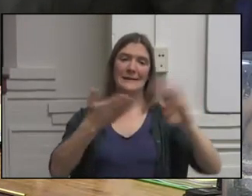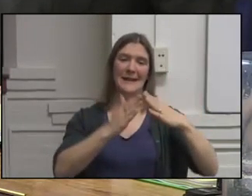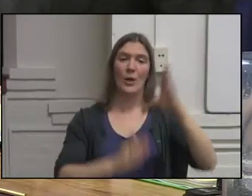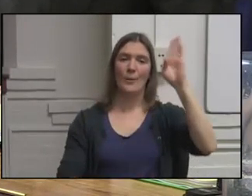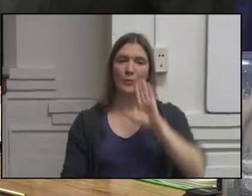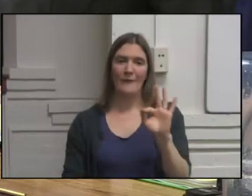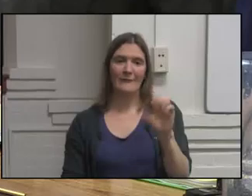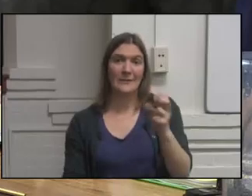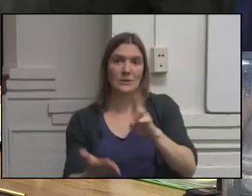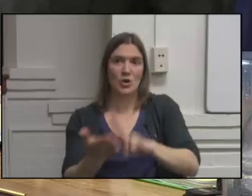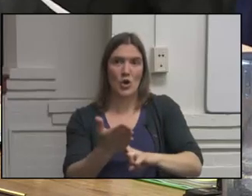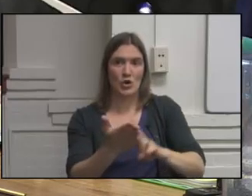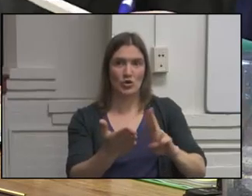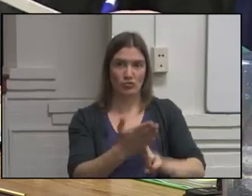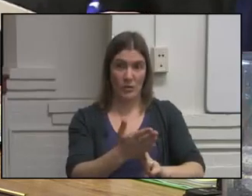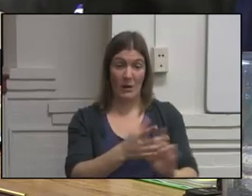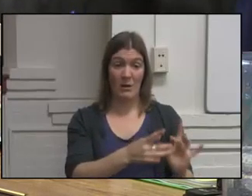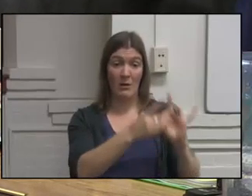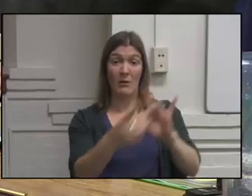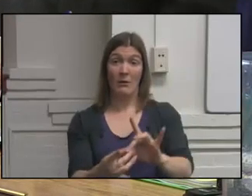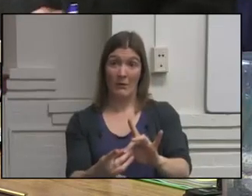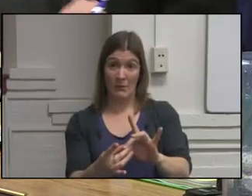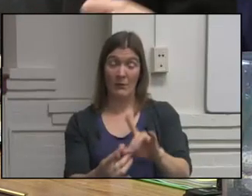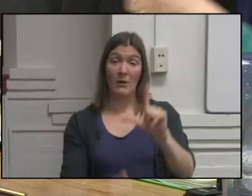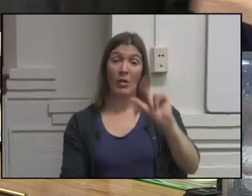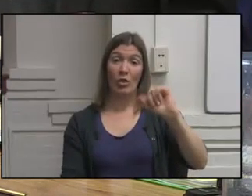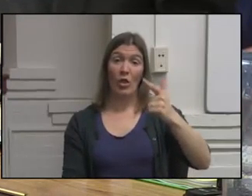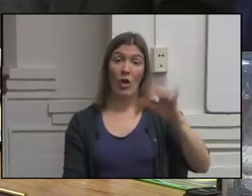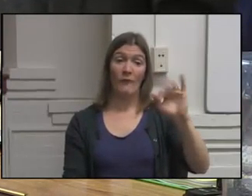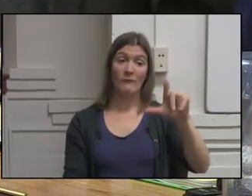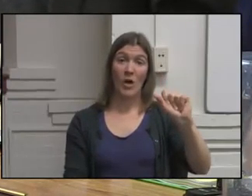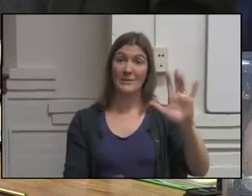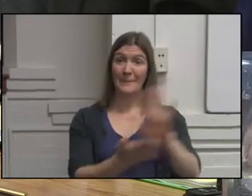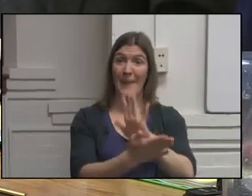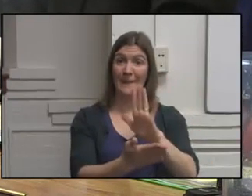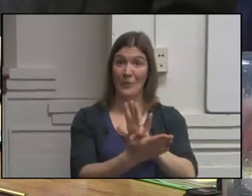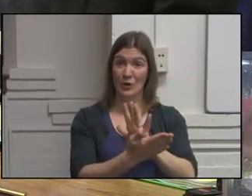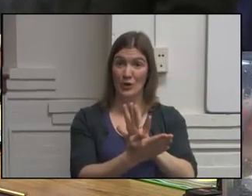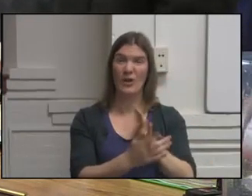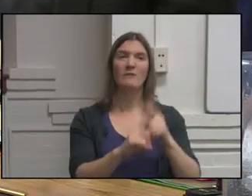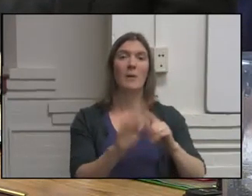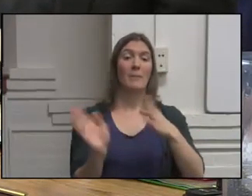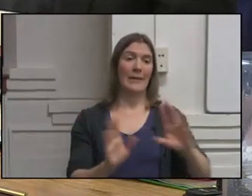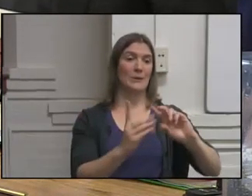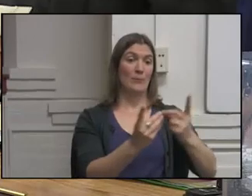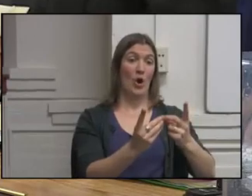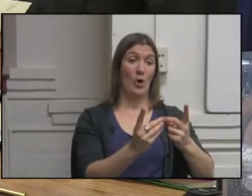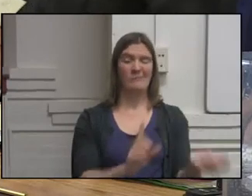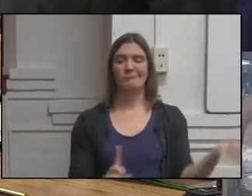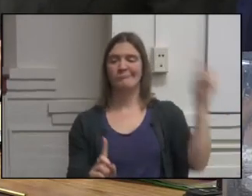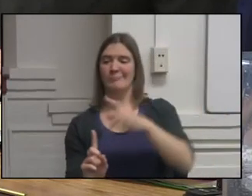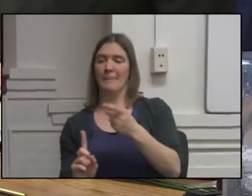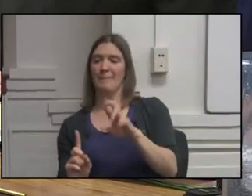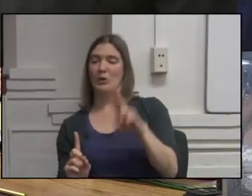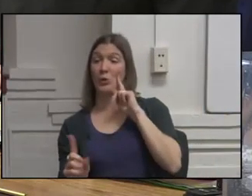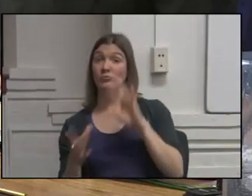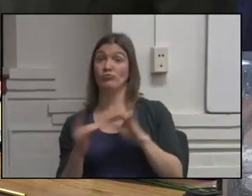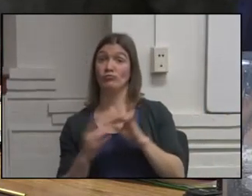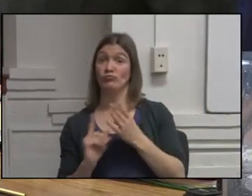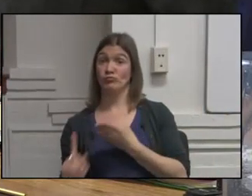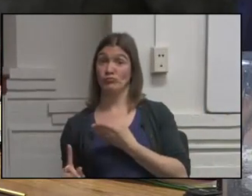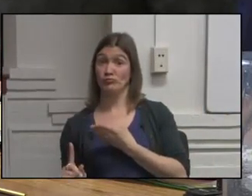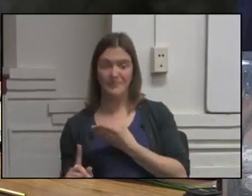brownfield contracting item regarding Long Falls paper. This comes from the planning department, and Peter is going to speak to